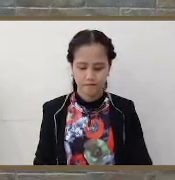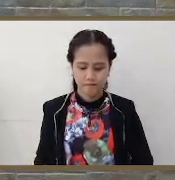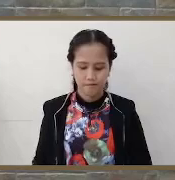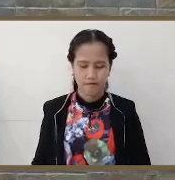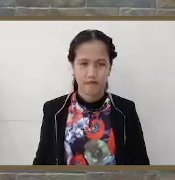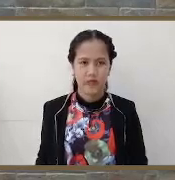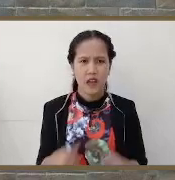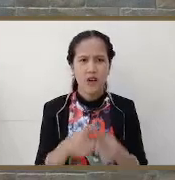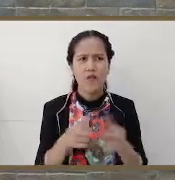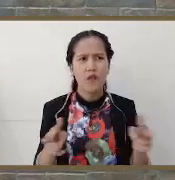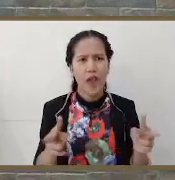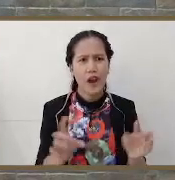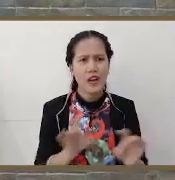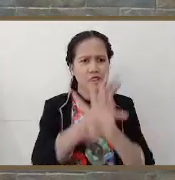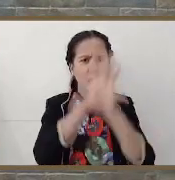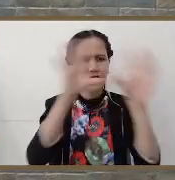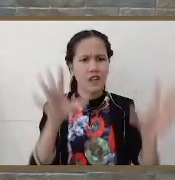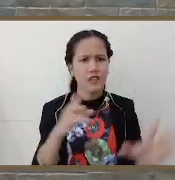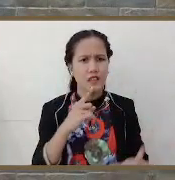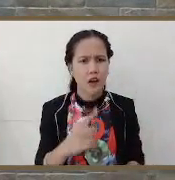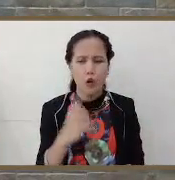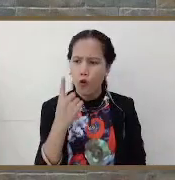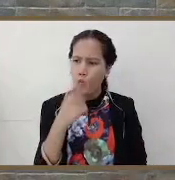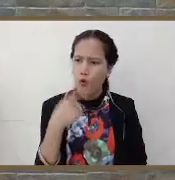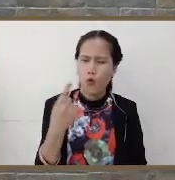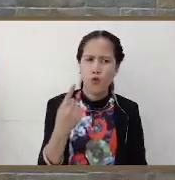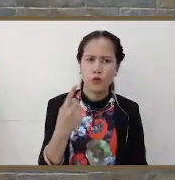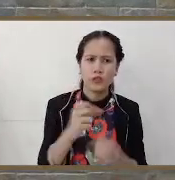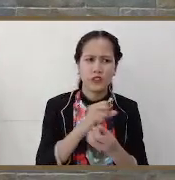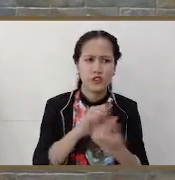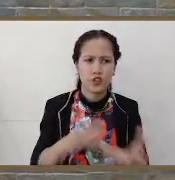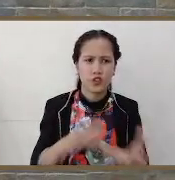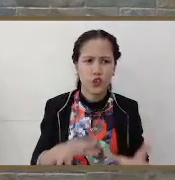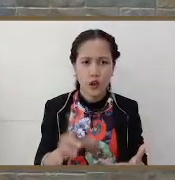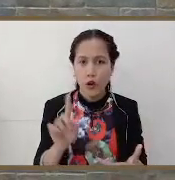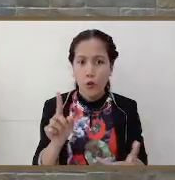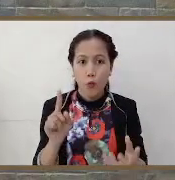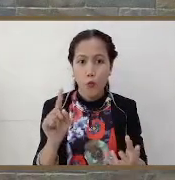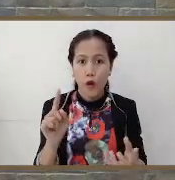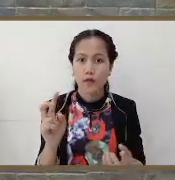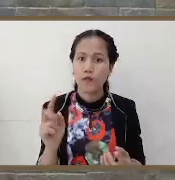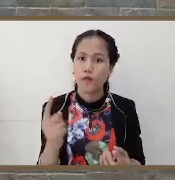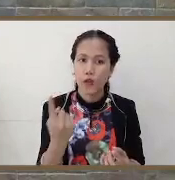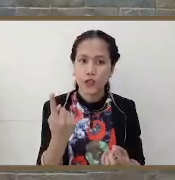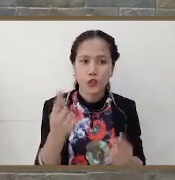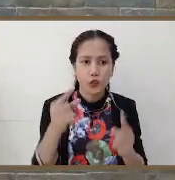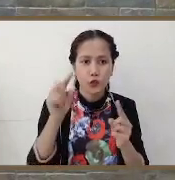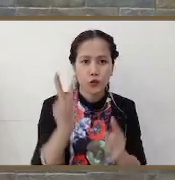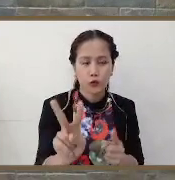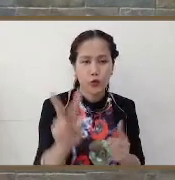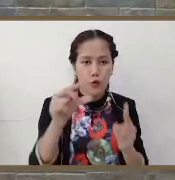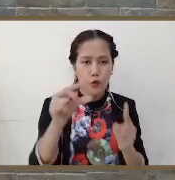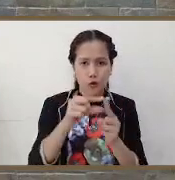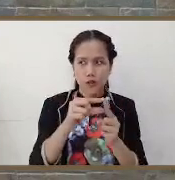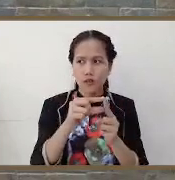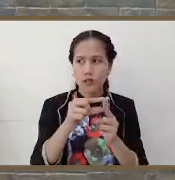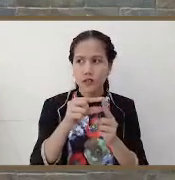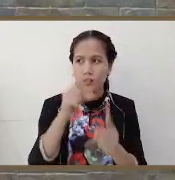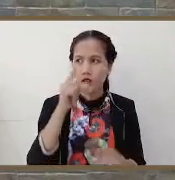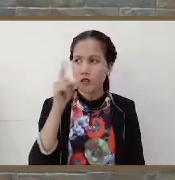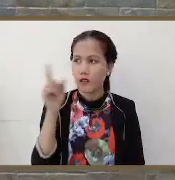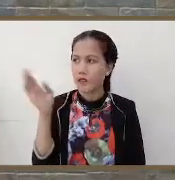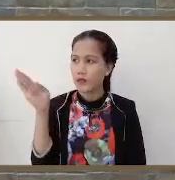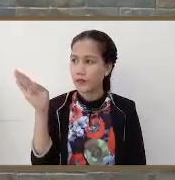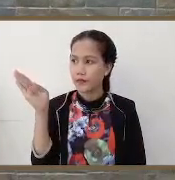daw yung destroyed by lacking knowledge? Ano yung first two words in verse number 6? Come on, read it with me. Ano sabi ng